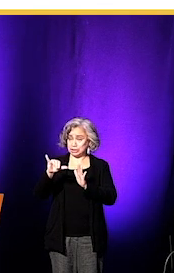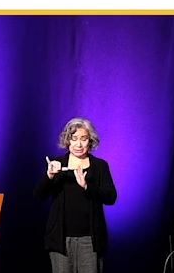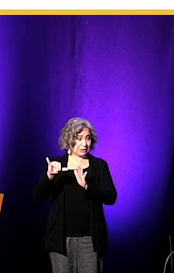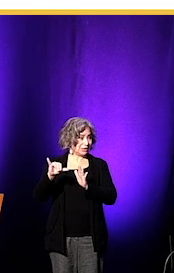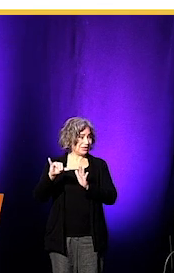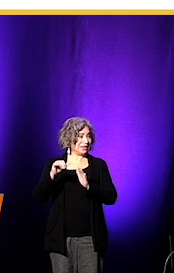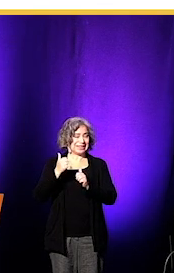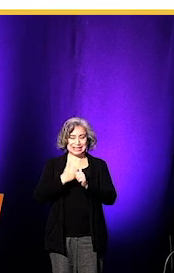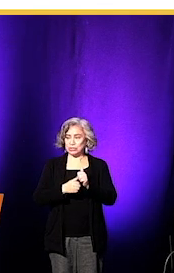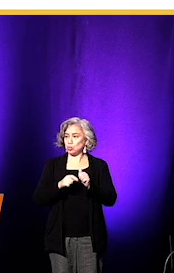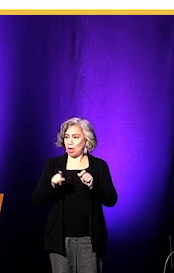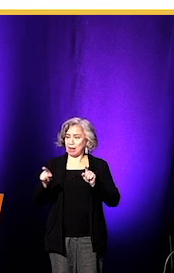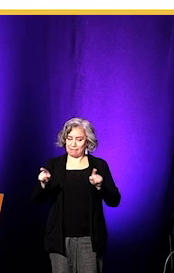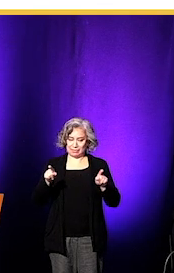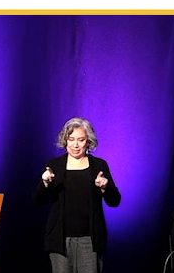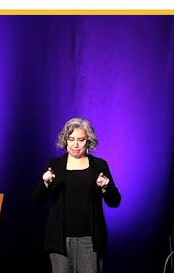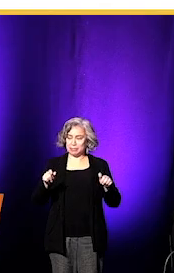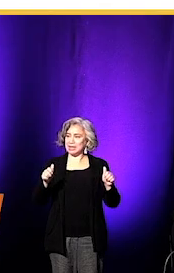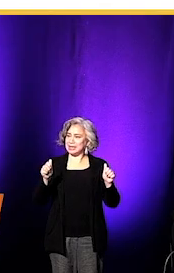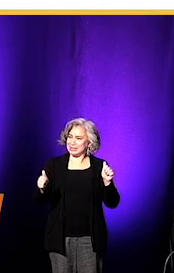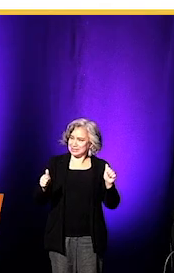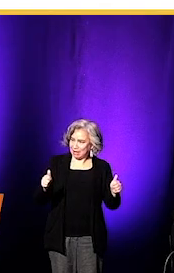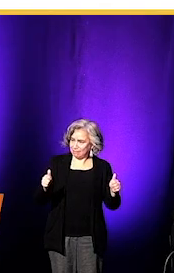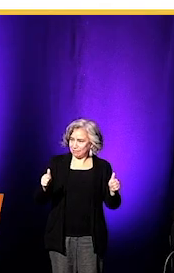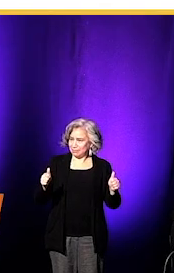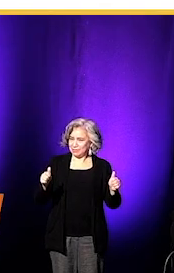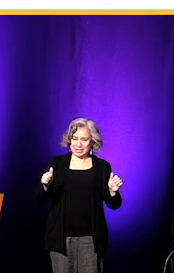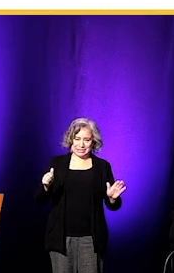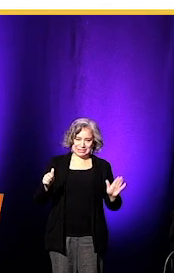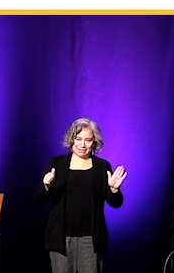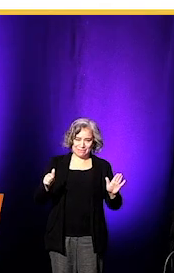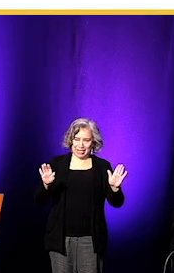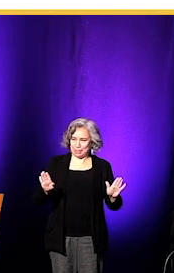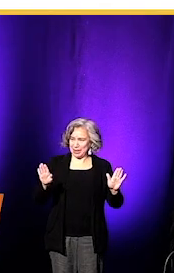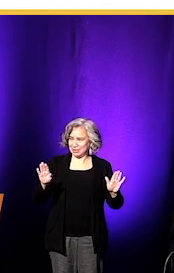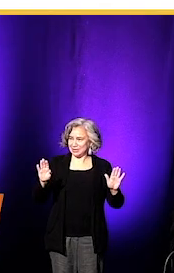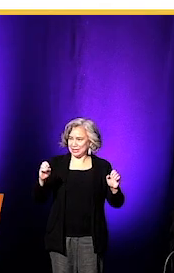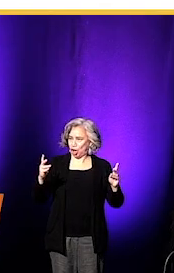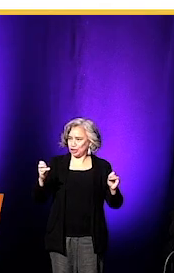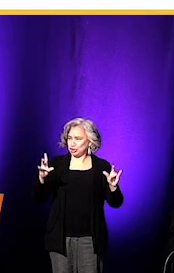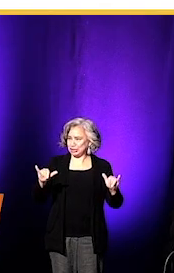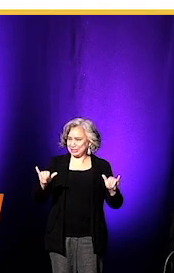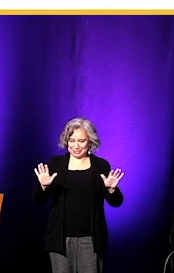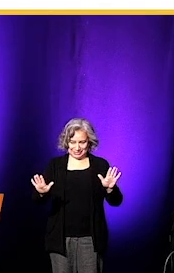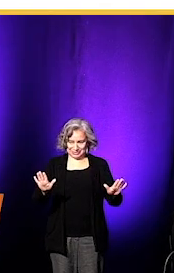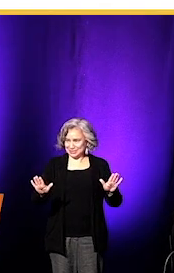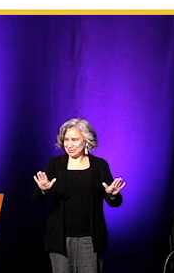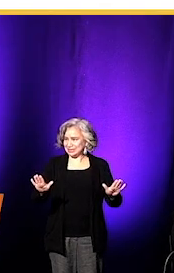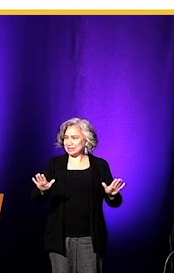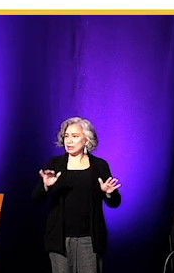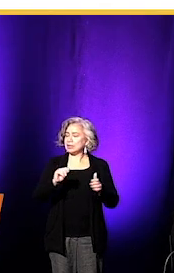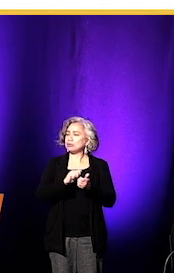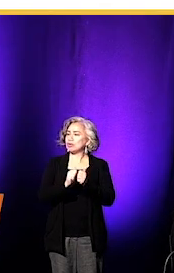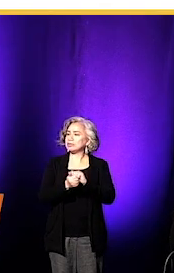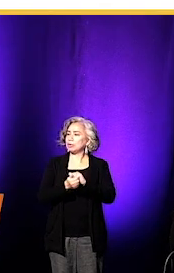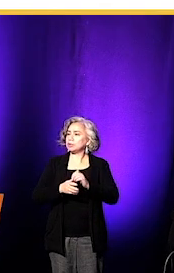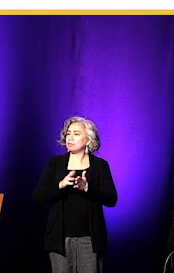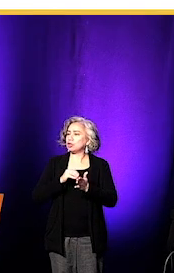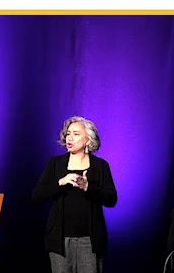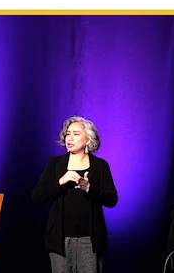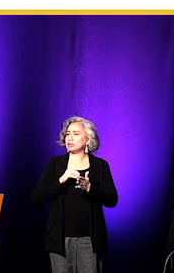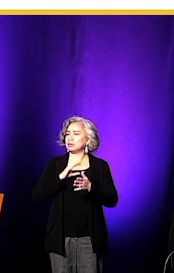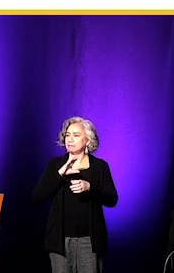each was the developmental ecology itself, as each was designed for transformative learning that necessarily involved ongoing